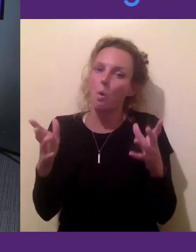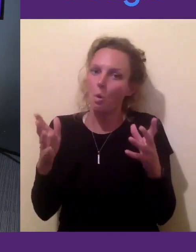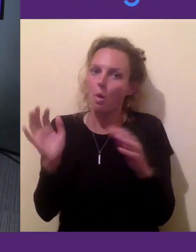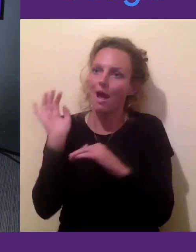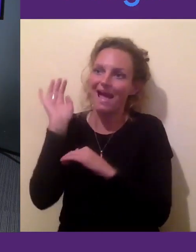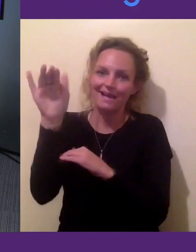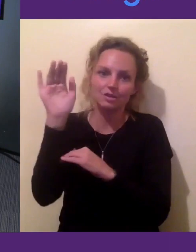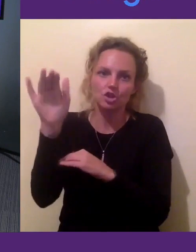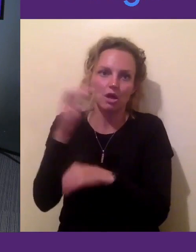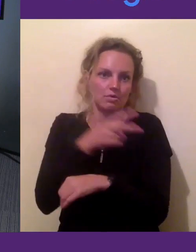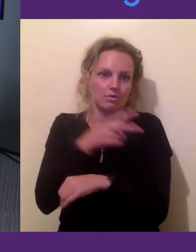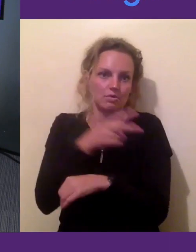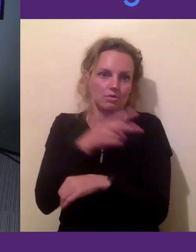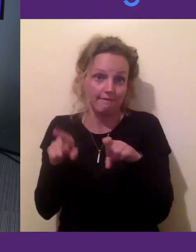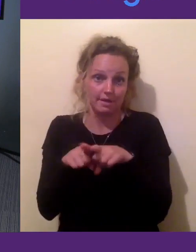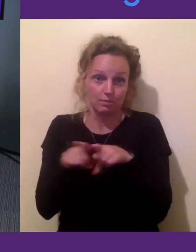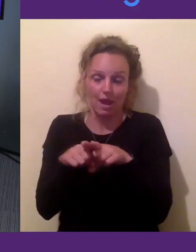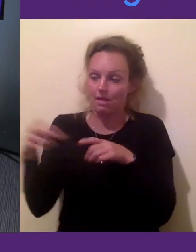to that?